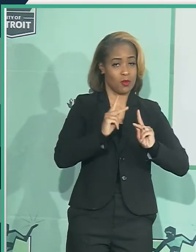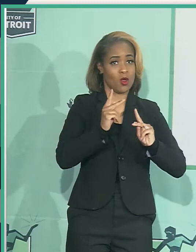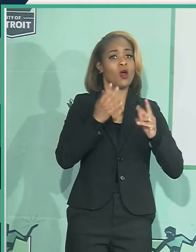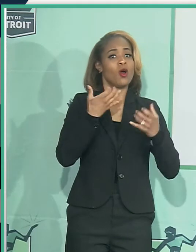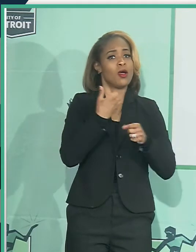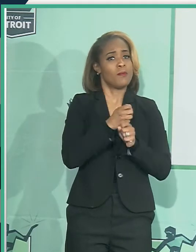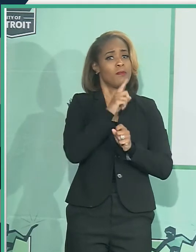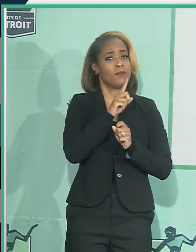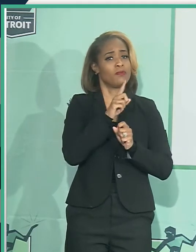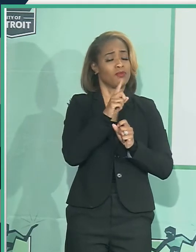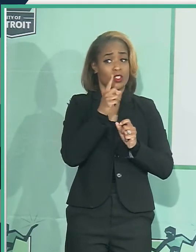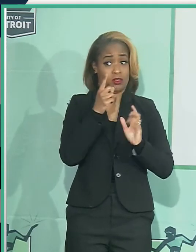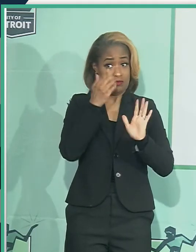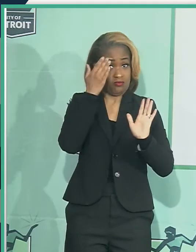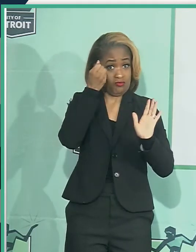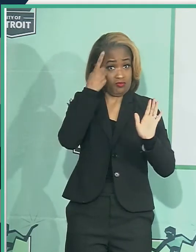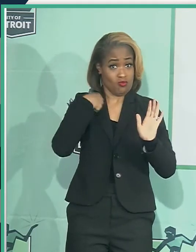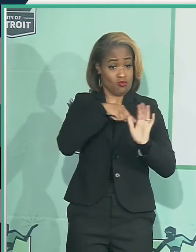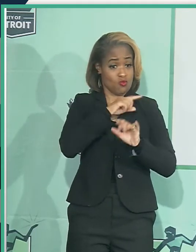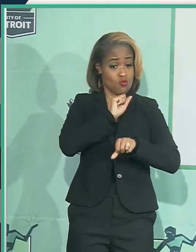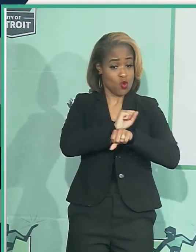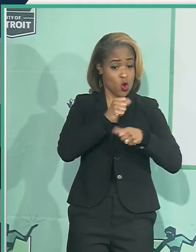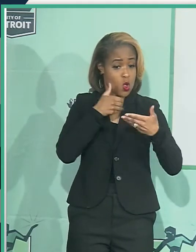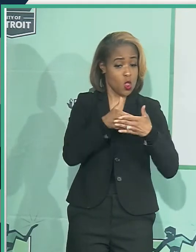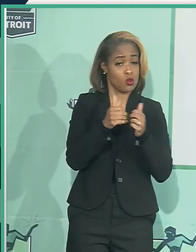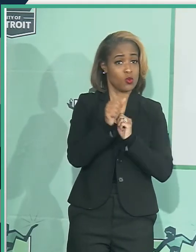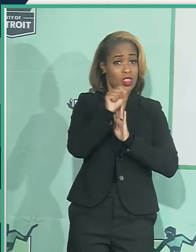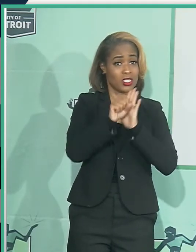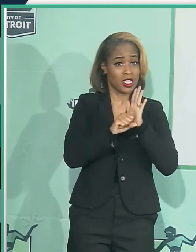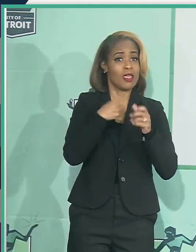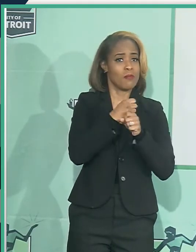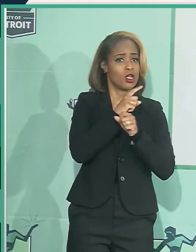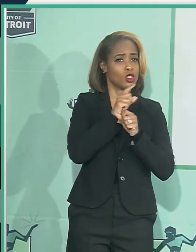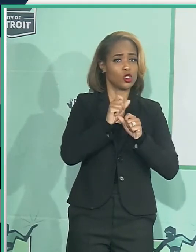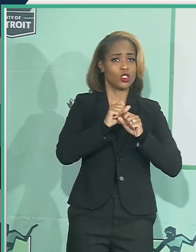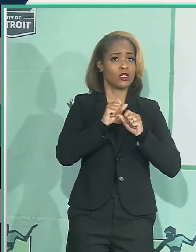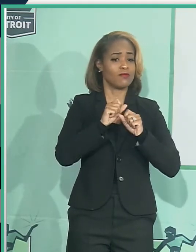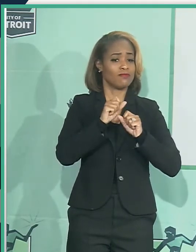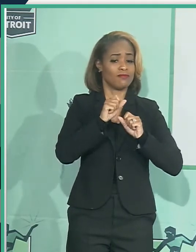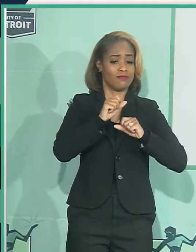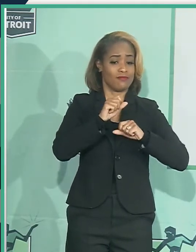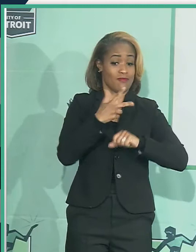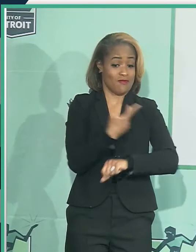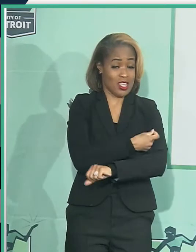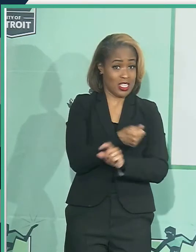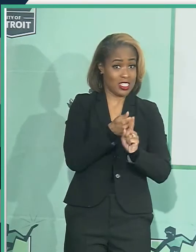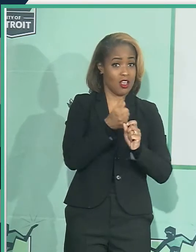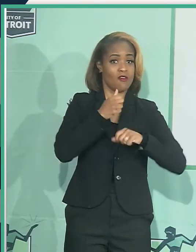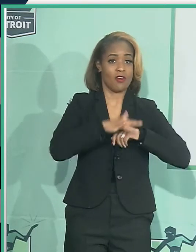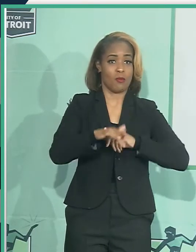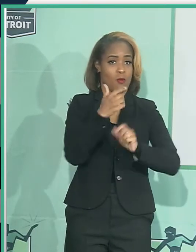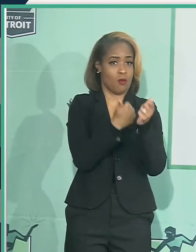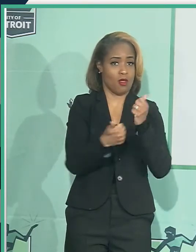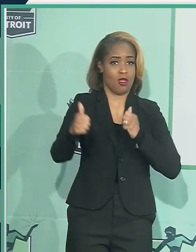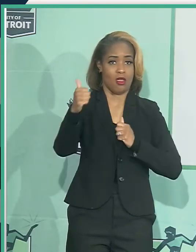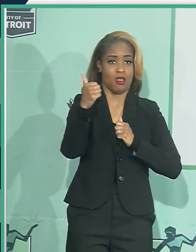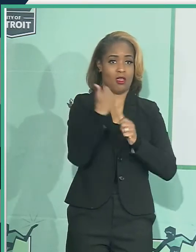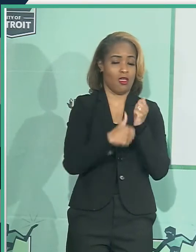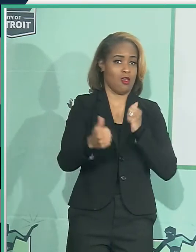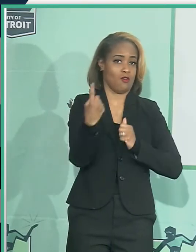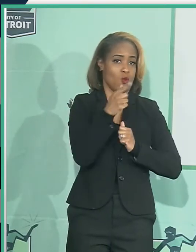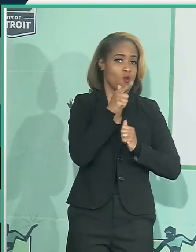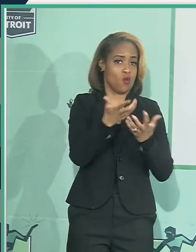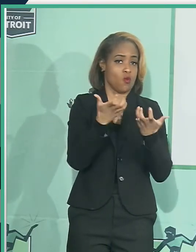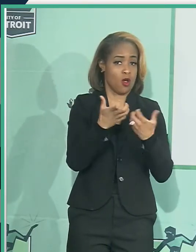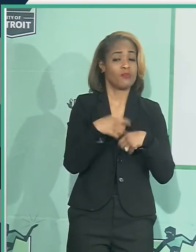really closely with the state to make sure that the vaccine is available to everyone who wants it. And I'm also really pleased,